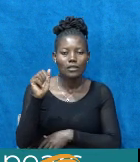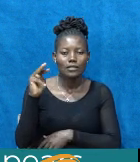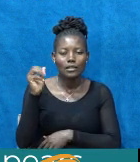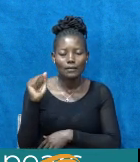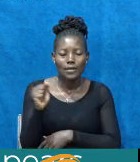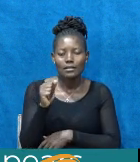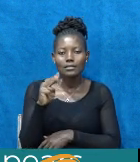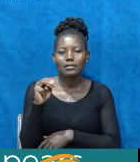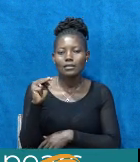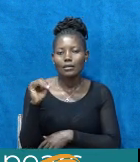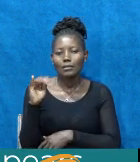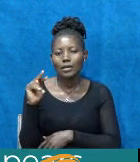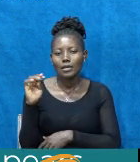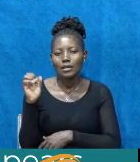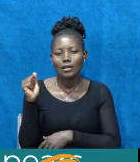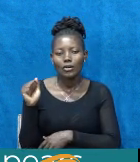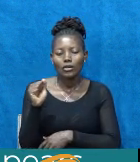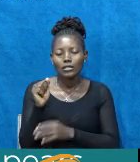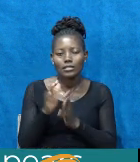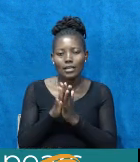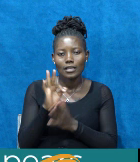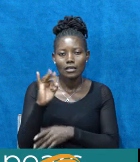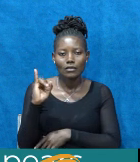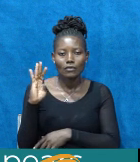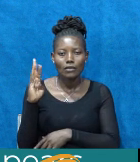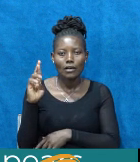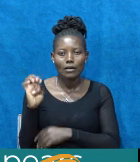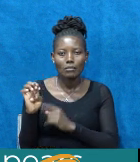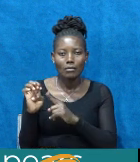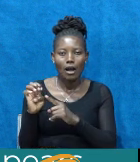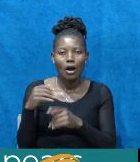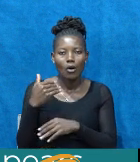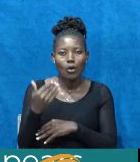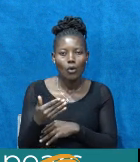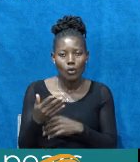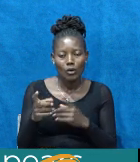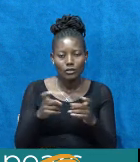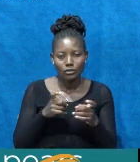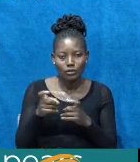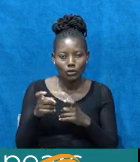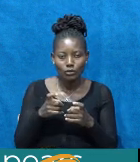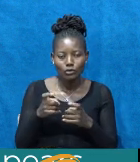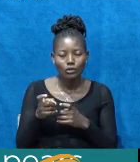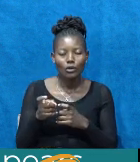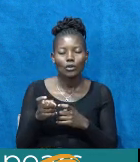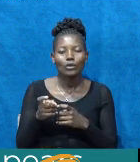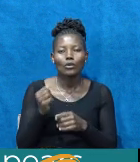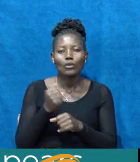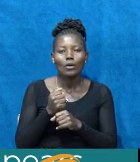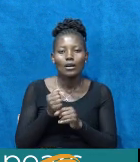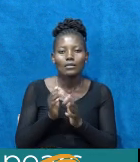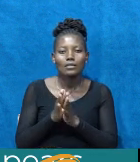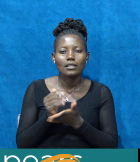involve our vitamins, which involve our minerals and fiber as well. So with that, then fiber will usually